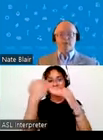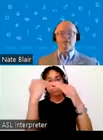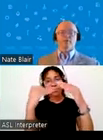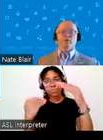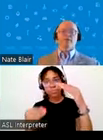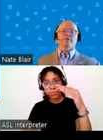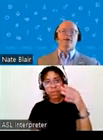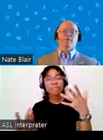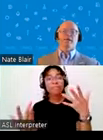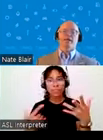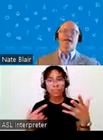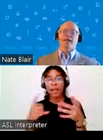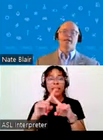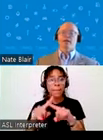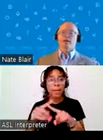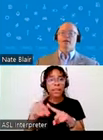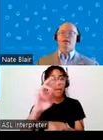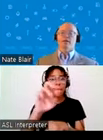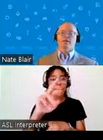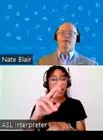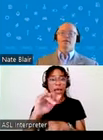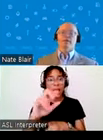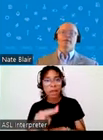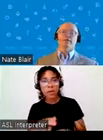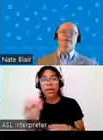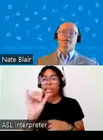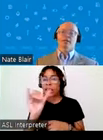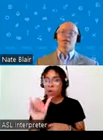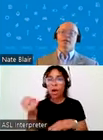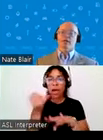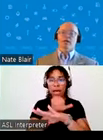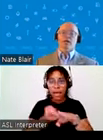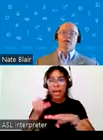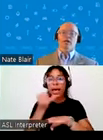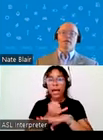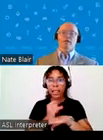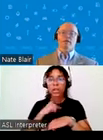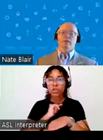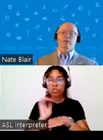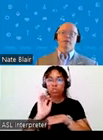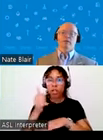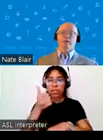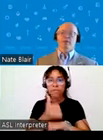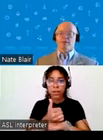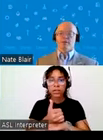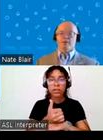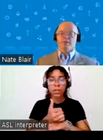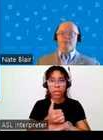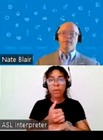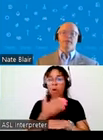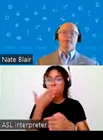offshore wind or the marine environment and on the island. And we just had a good meeting